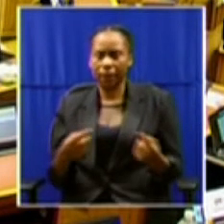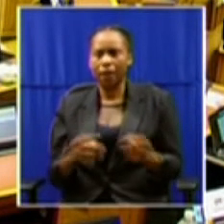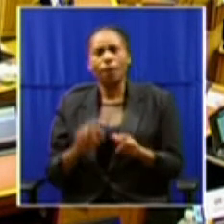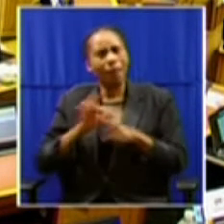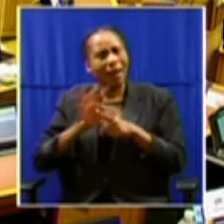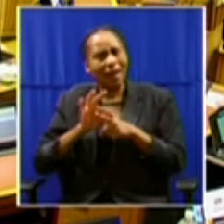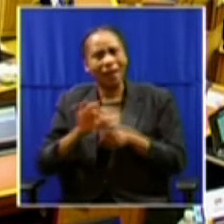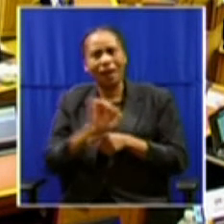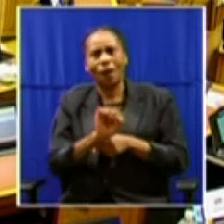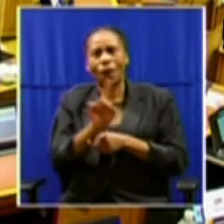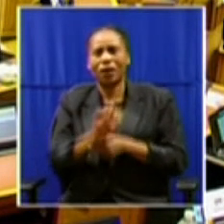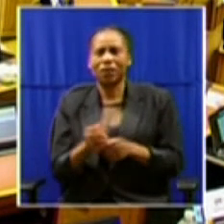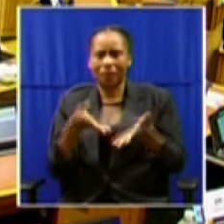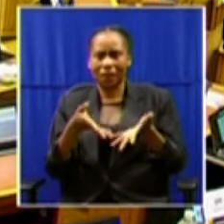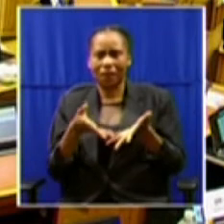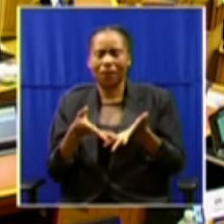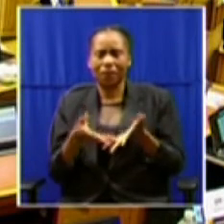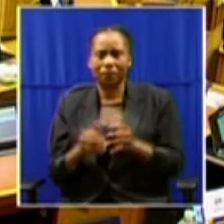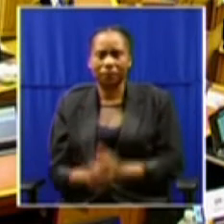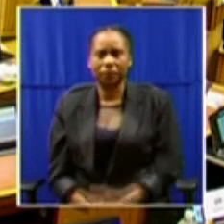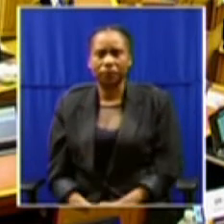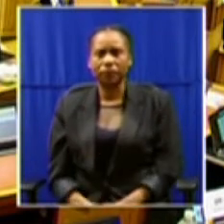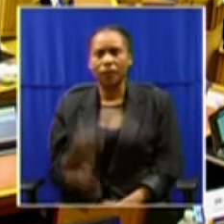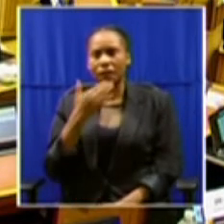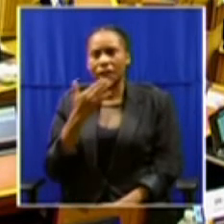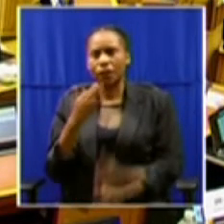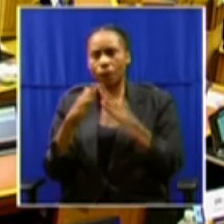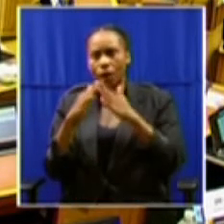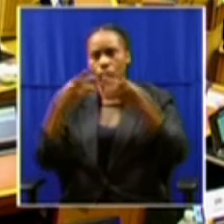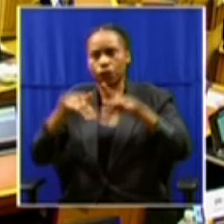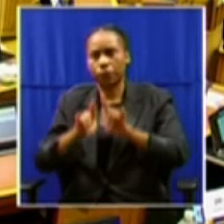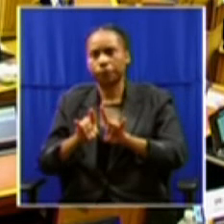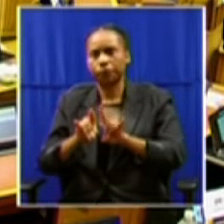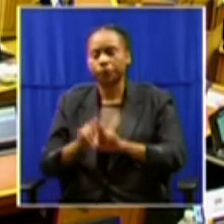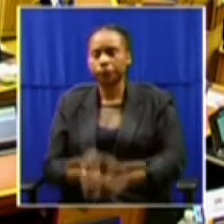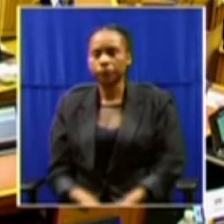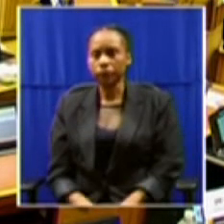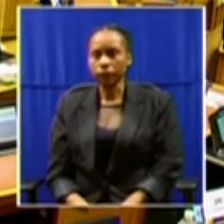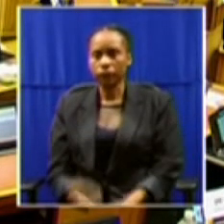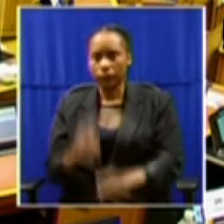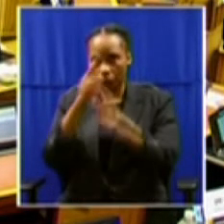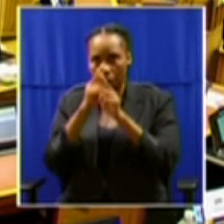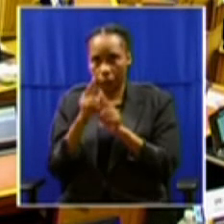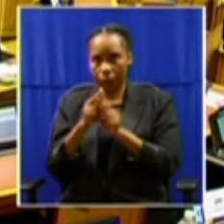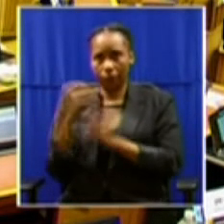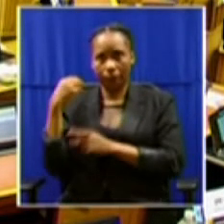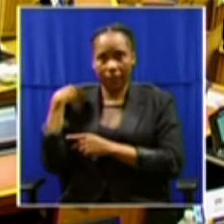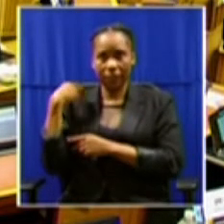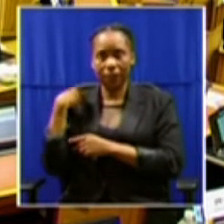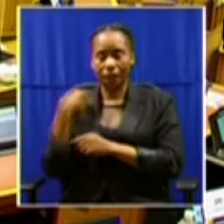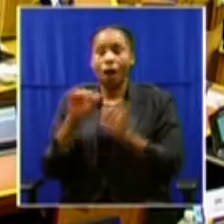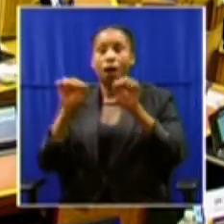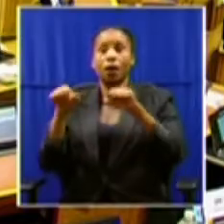plan in this regard, Minister? Thank you, House Chair. The Honourable Minister. I